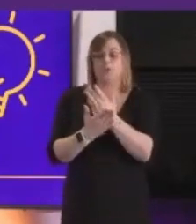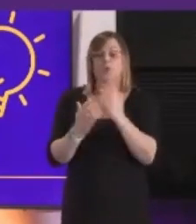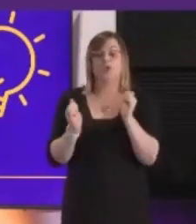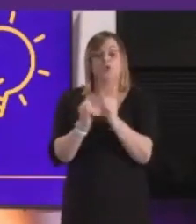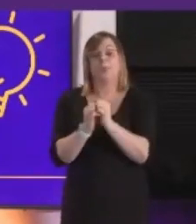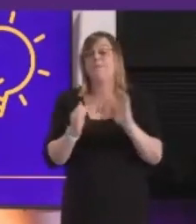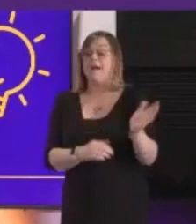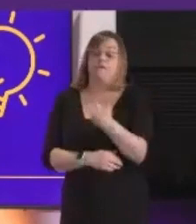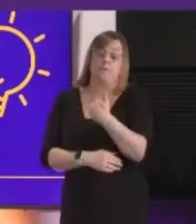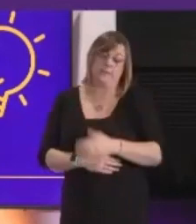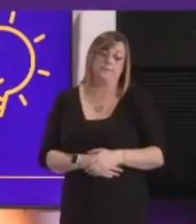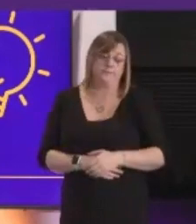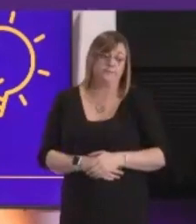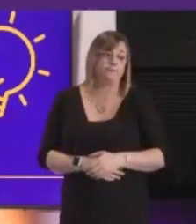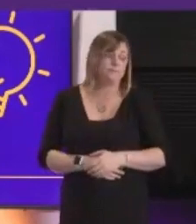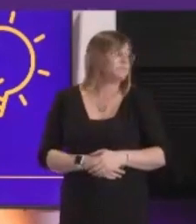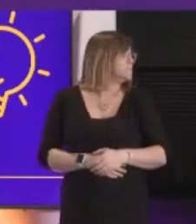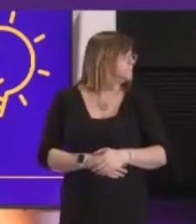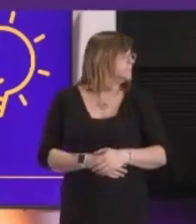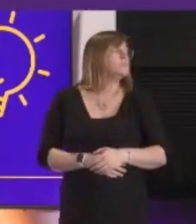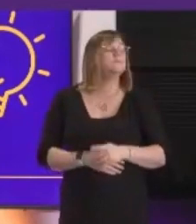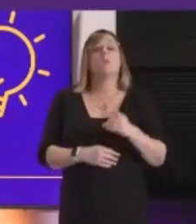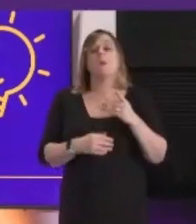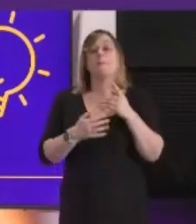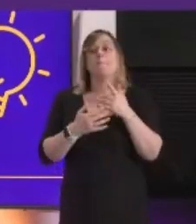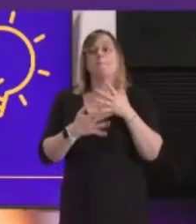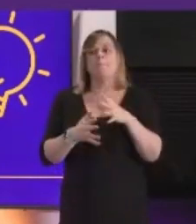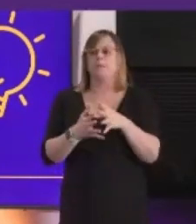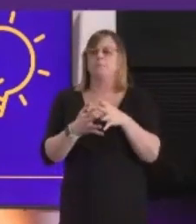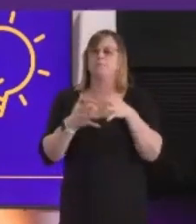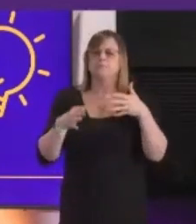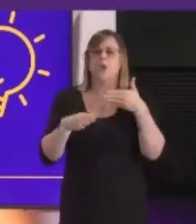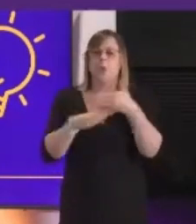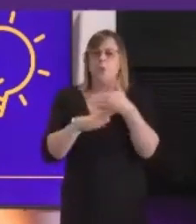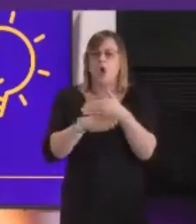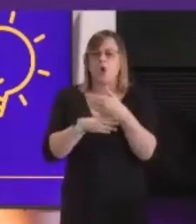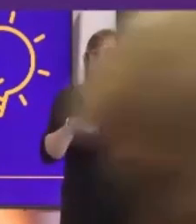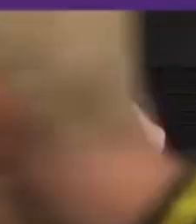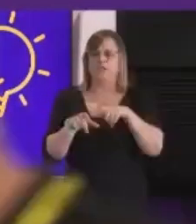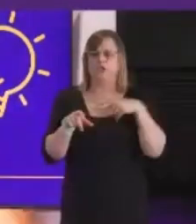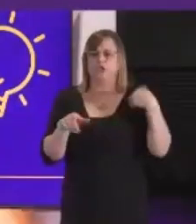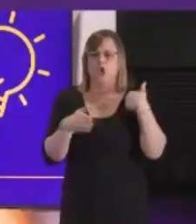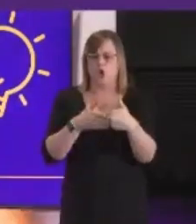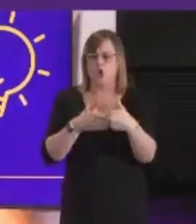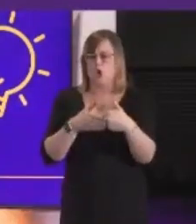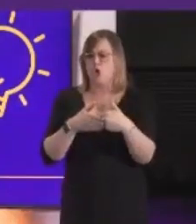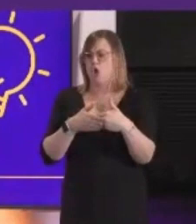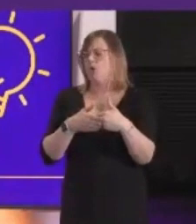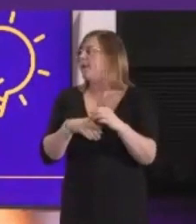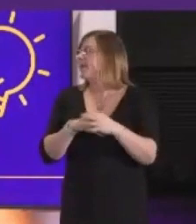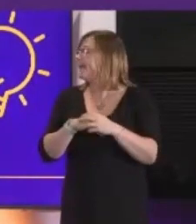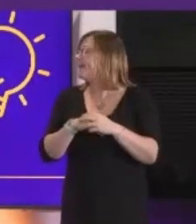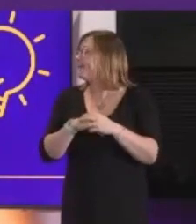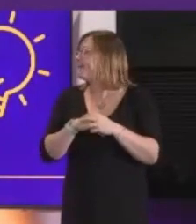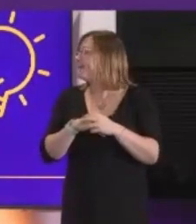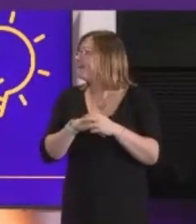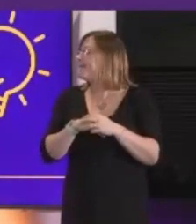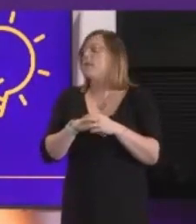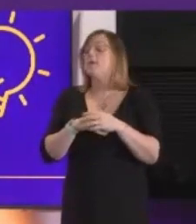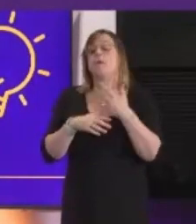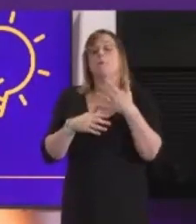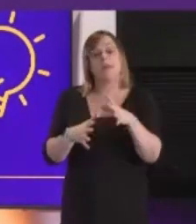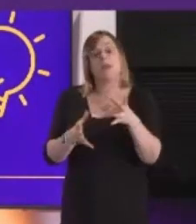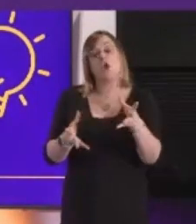everyone. So there's been a big piece of work this year, which Mark wanted me to cover. We did a piece